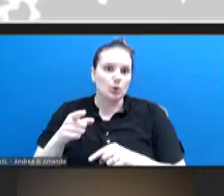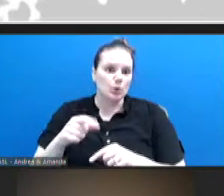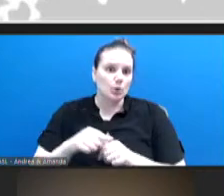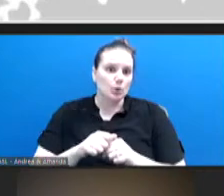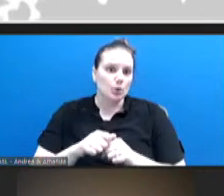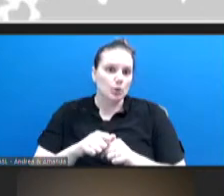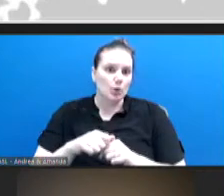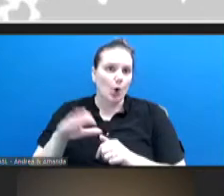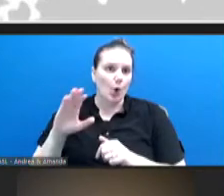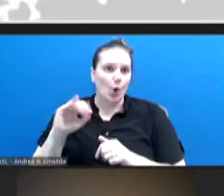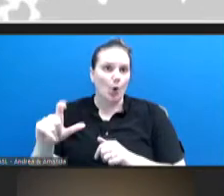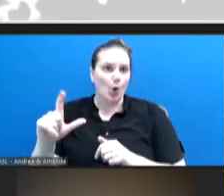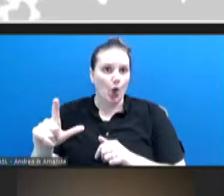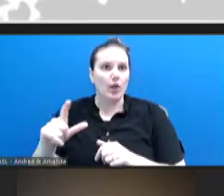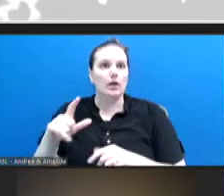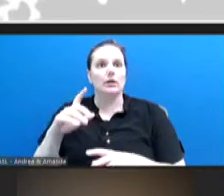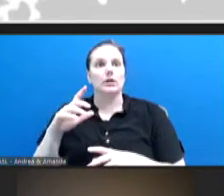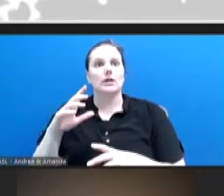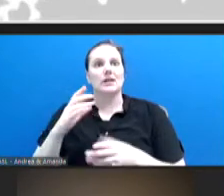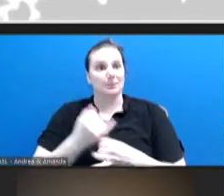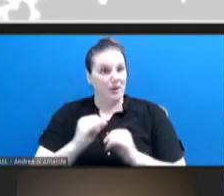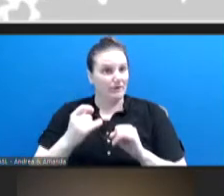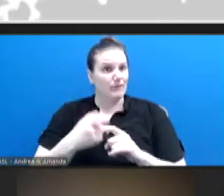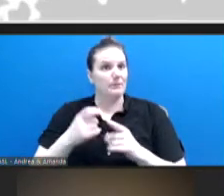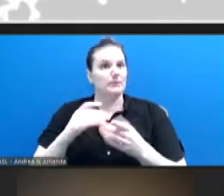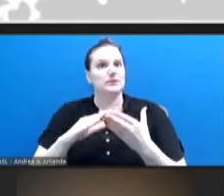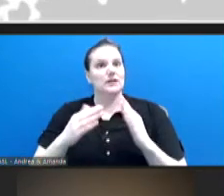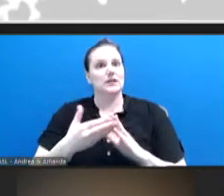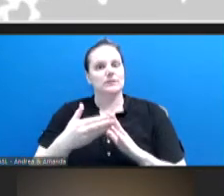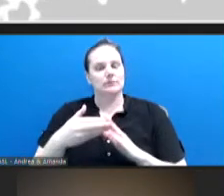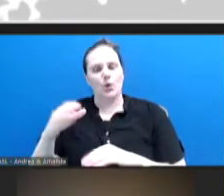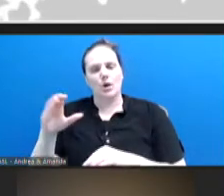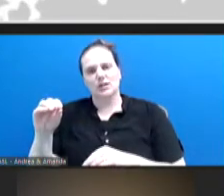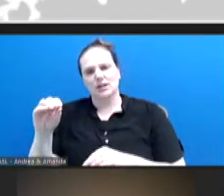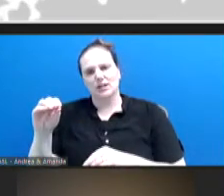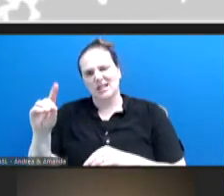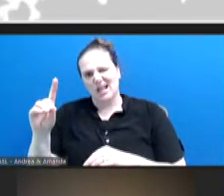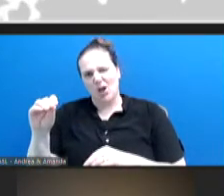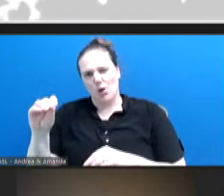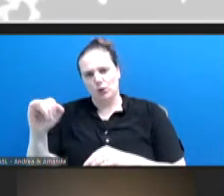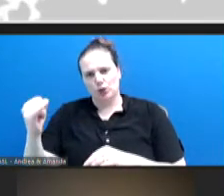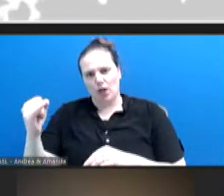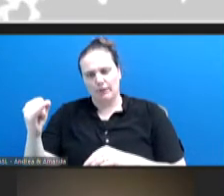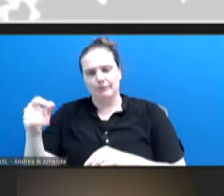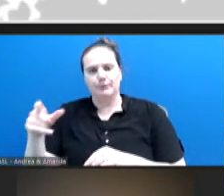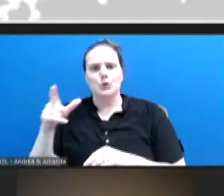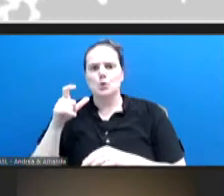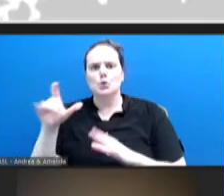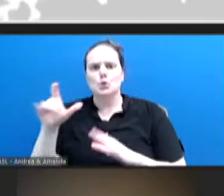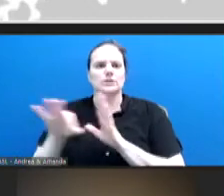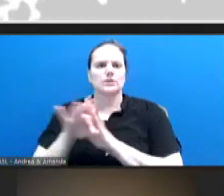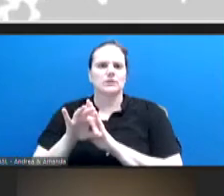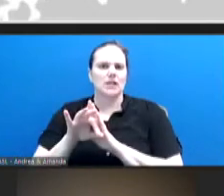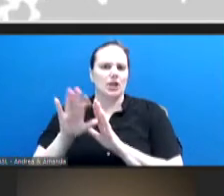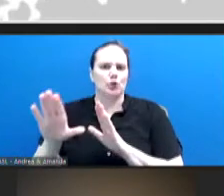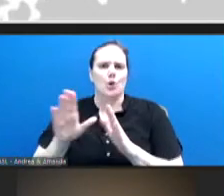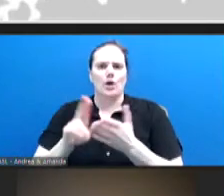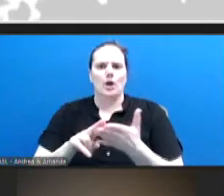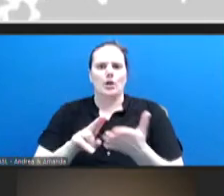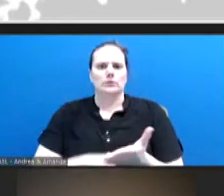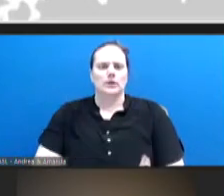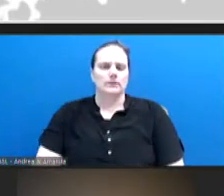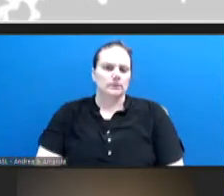as COCO are independent from the city or DOJ, Department of Justice, who selected your contract?